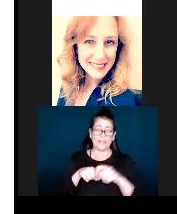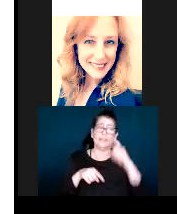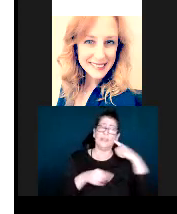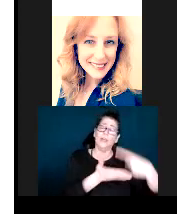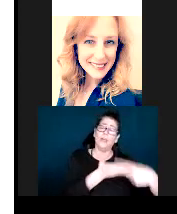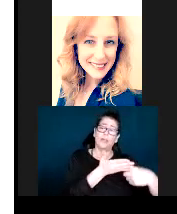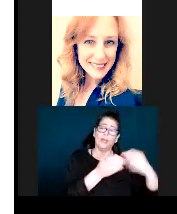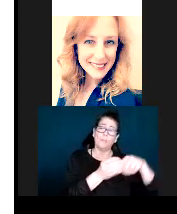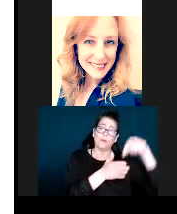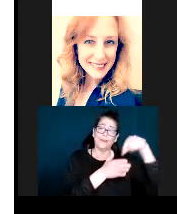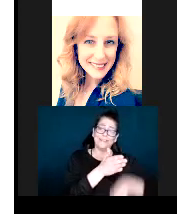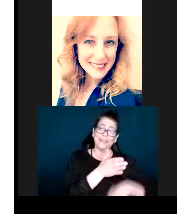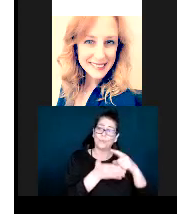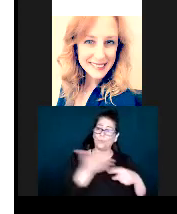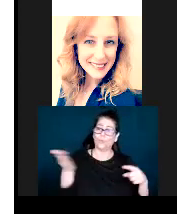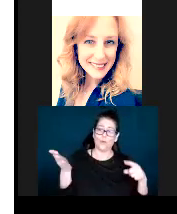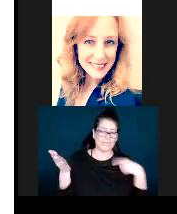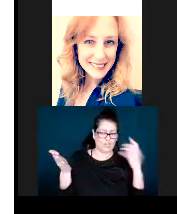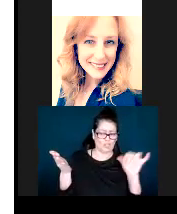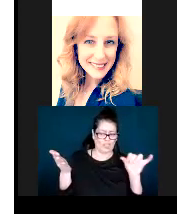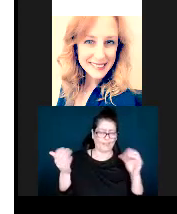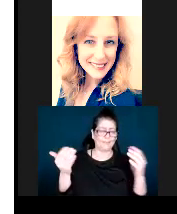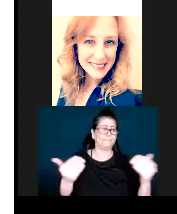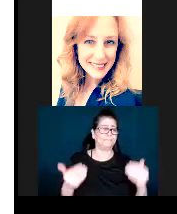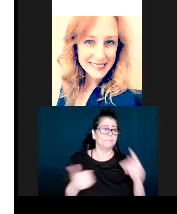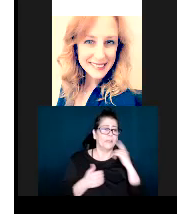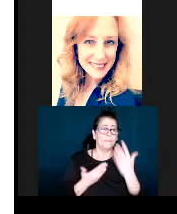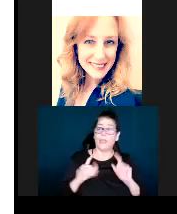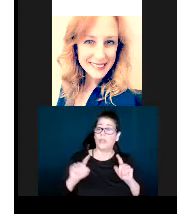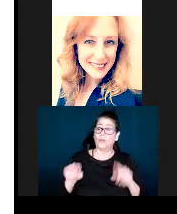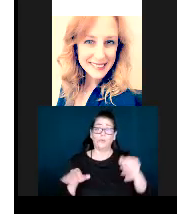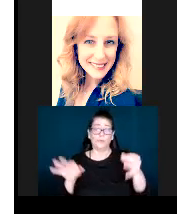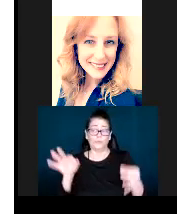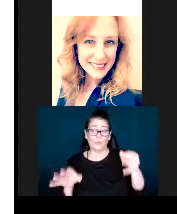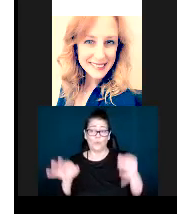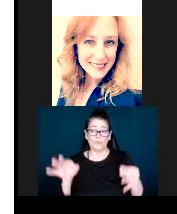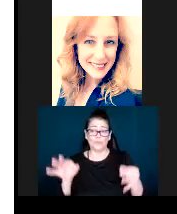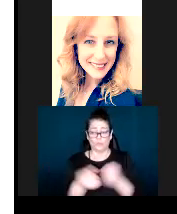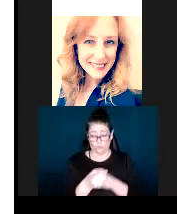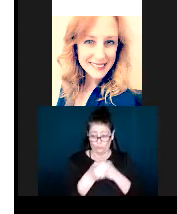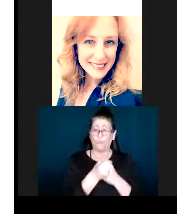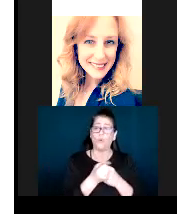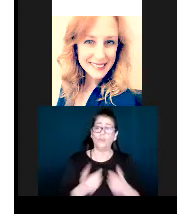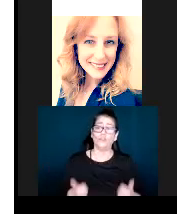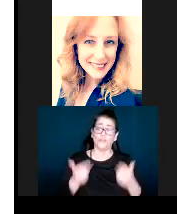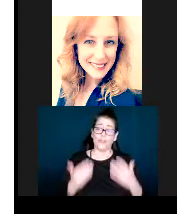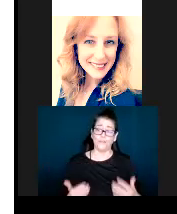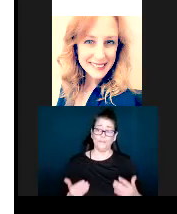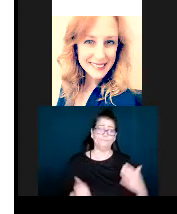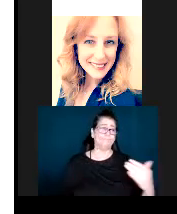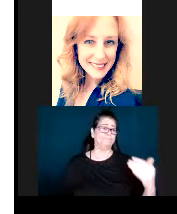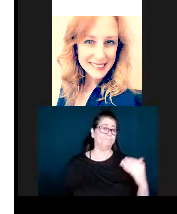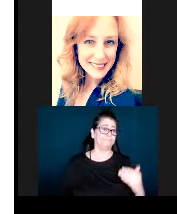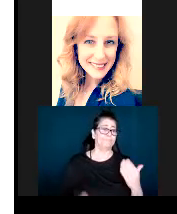little bit closer. You may attend hearings and court proceedings to support the survivor through those. You